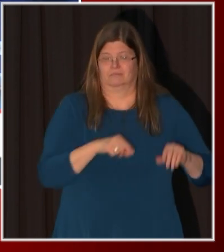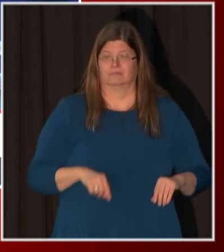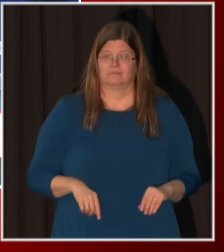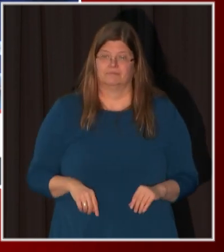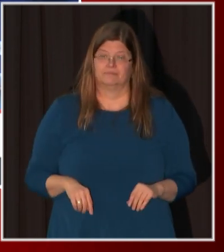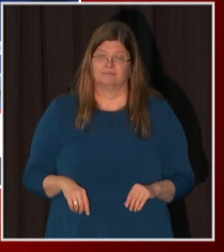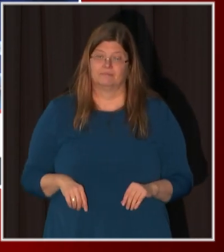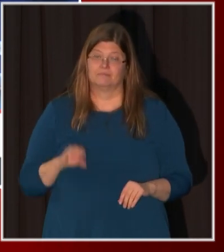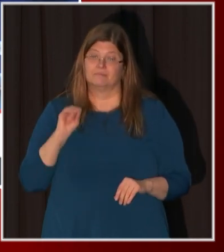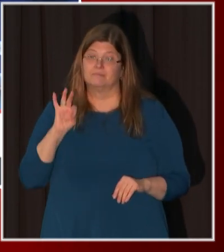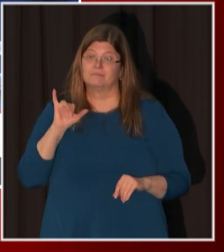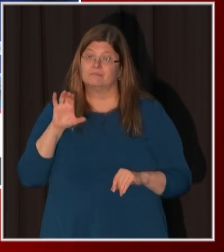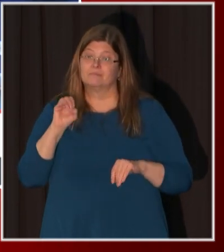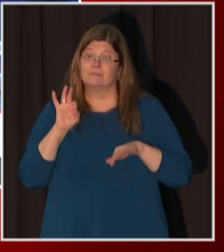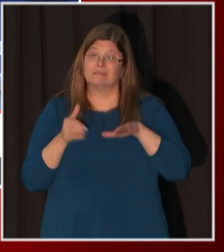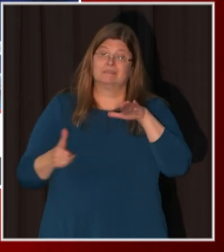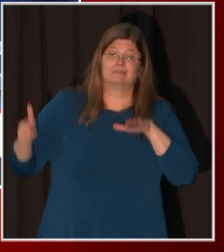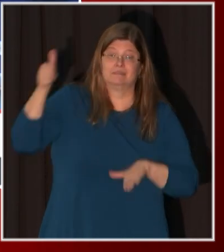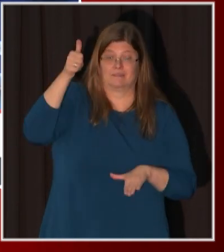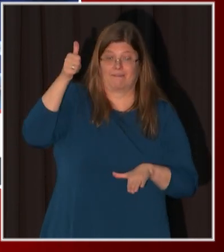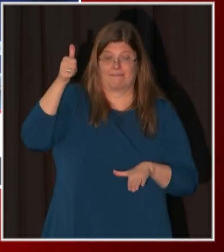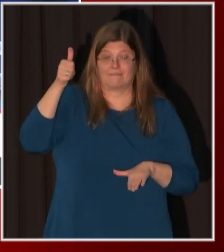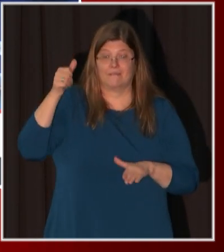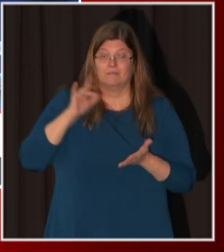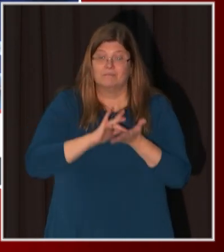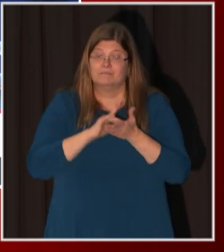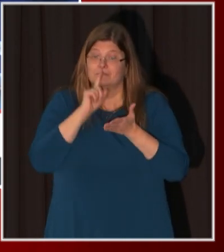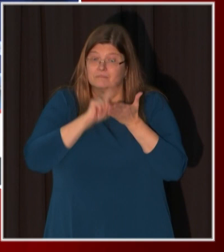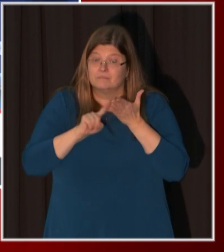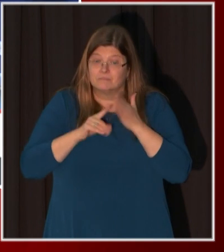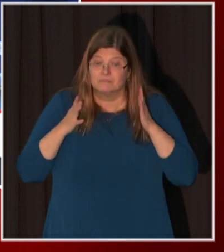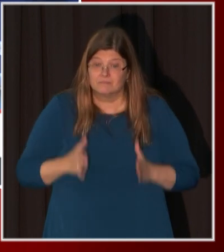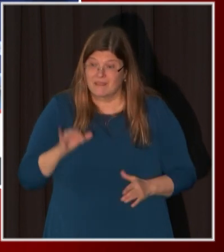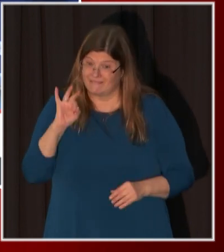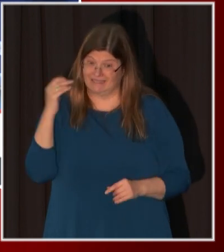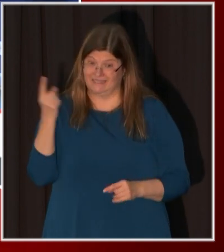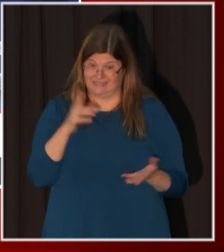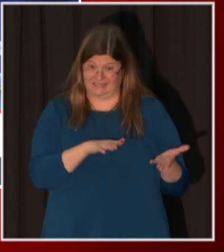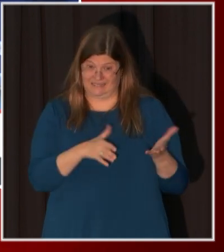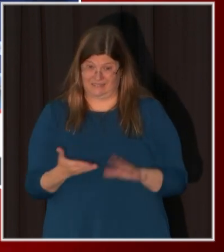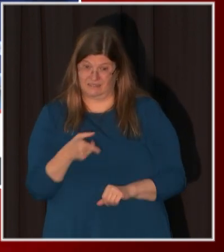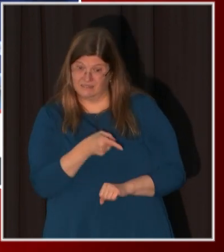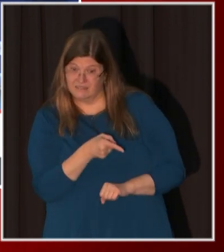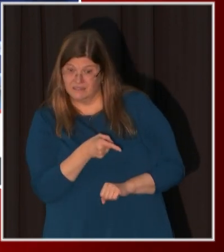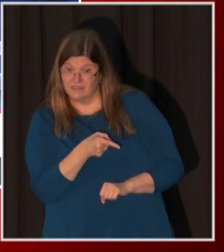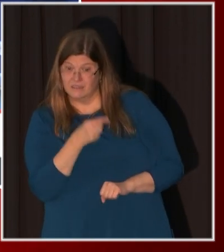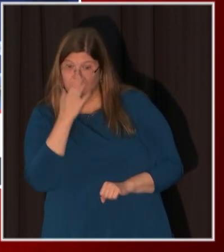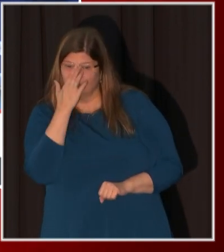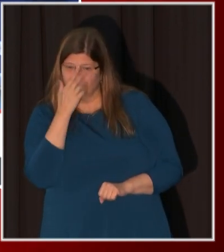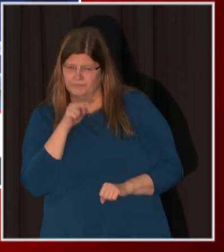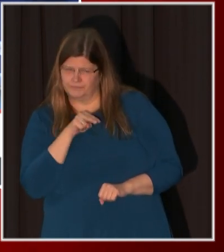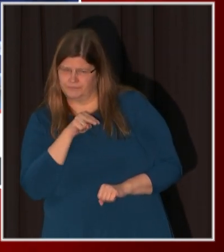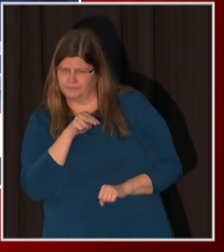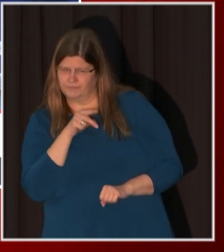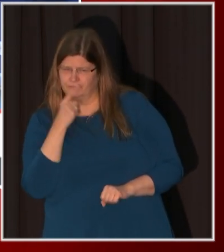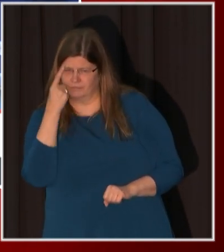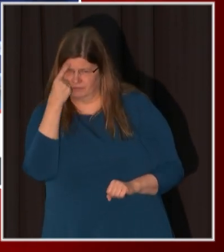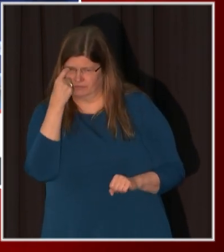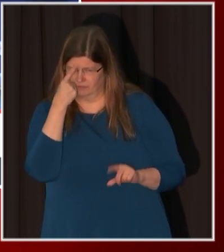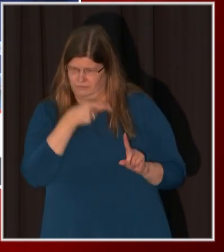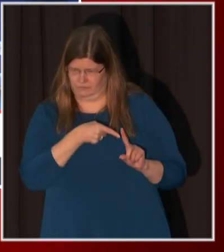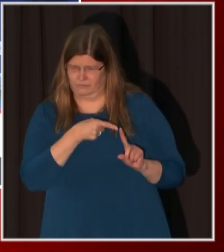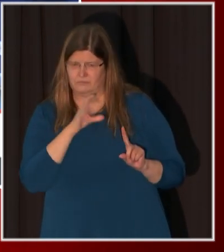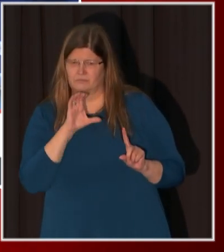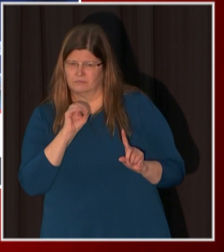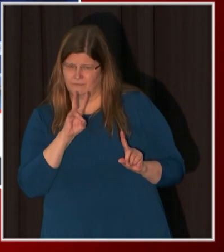dies in the community or has a death that is suspicious for COVID-19, meaning that the